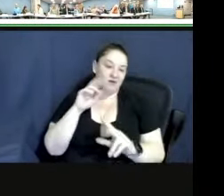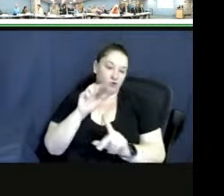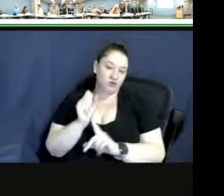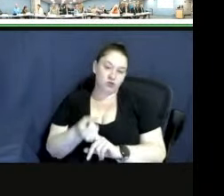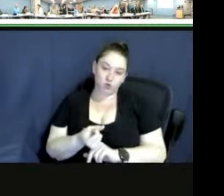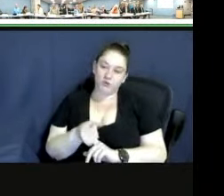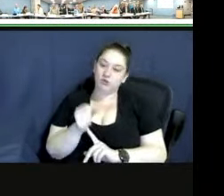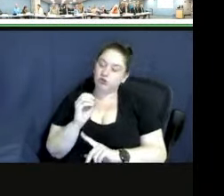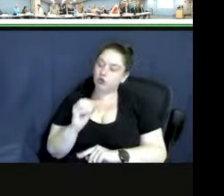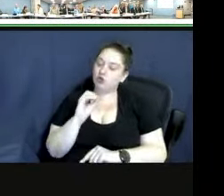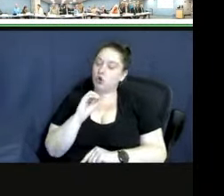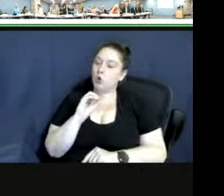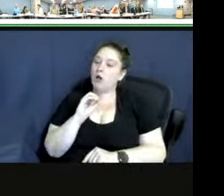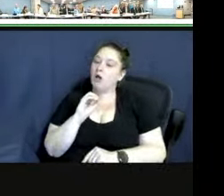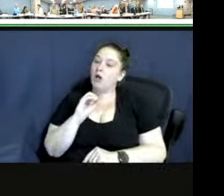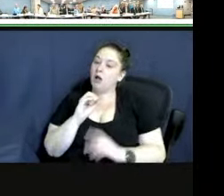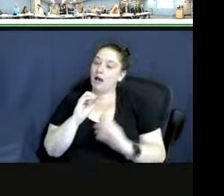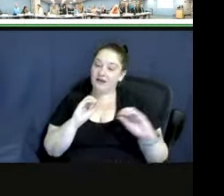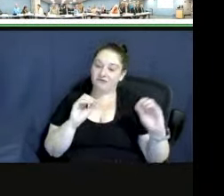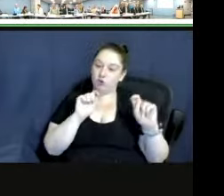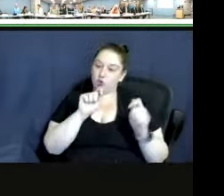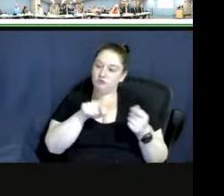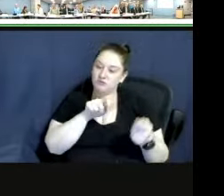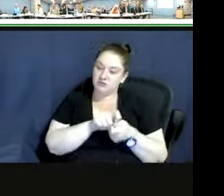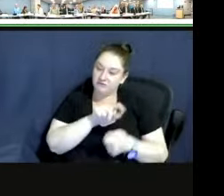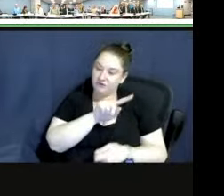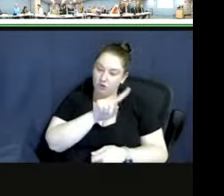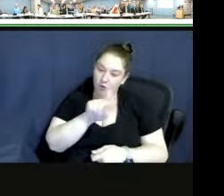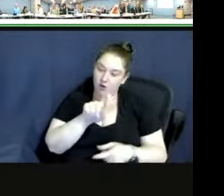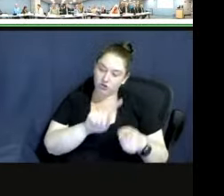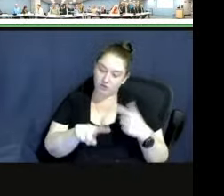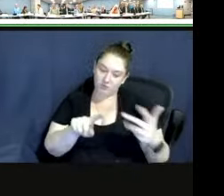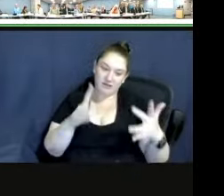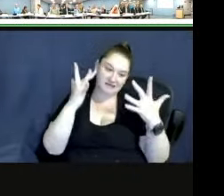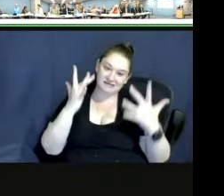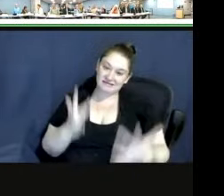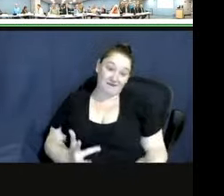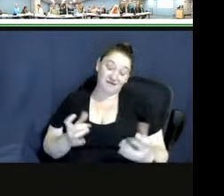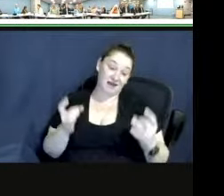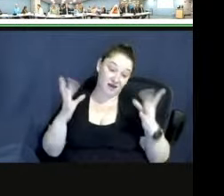I have no specific question on this, but it's just, this is devastating.